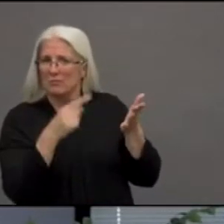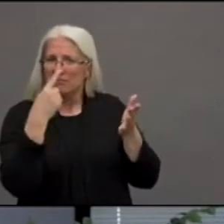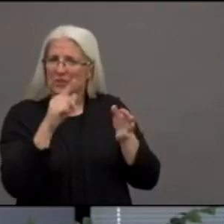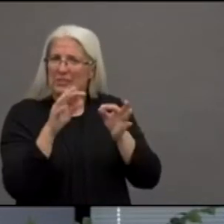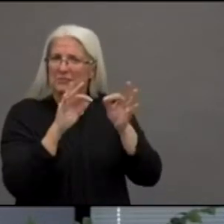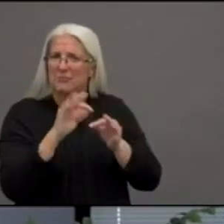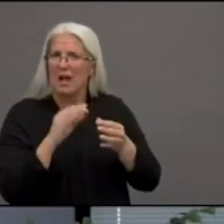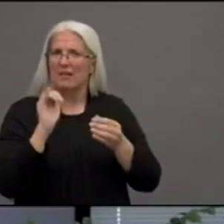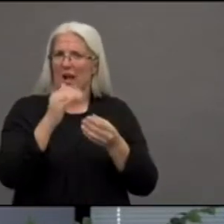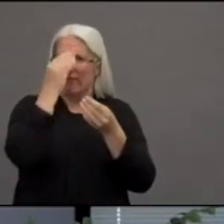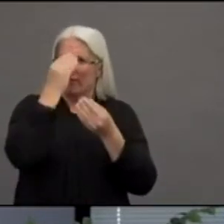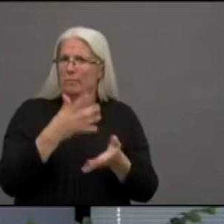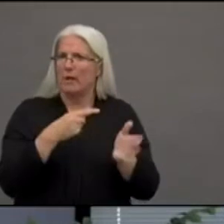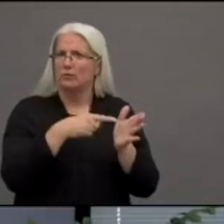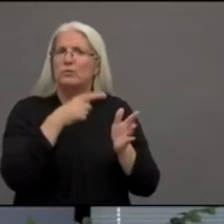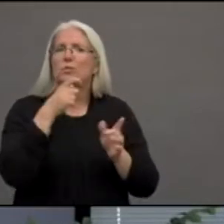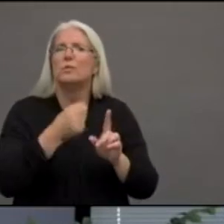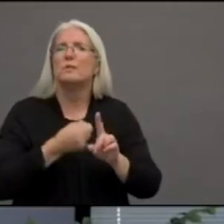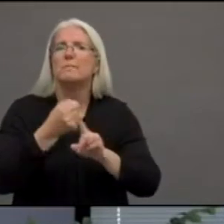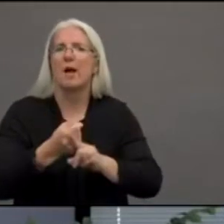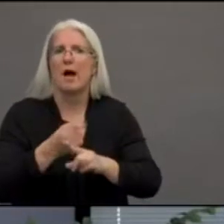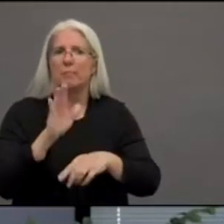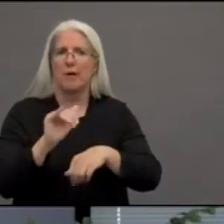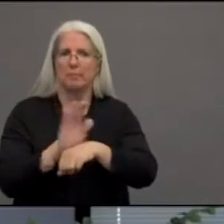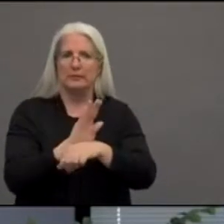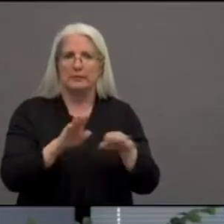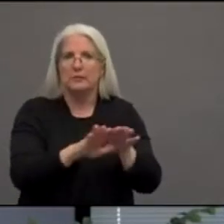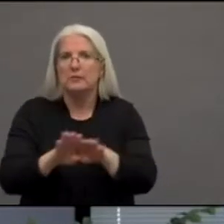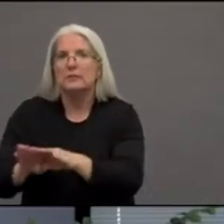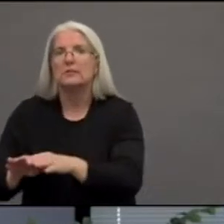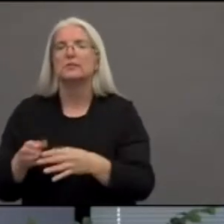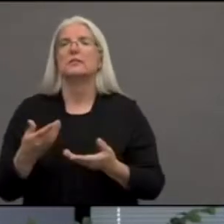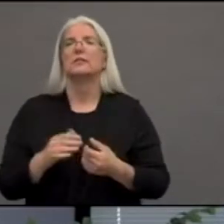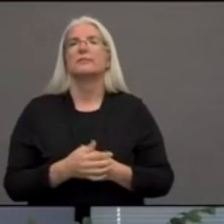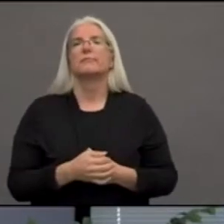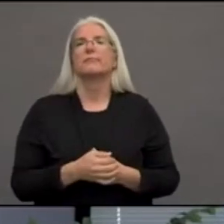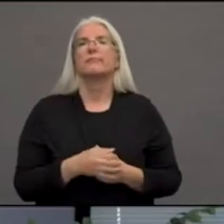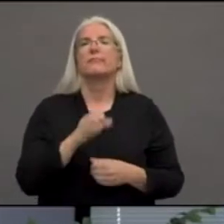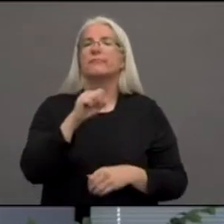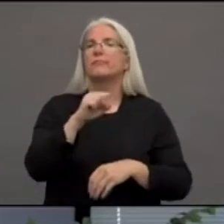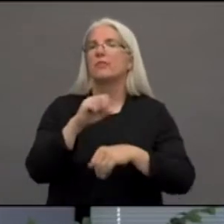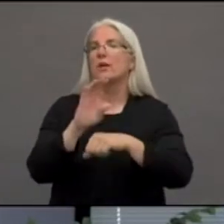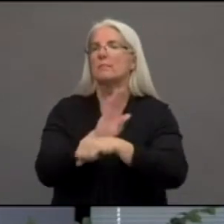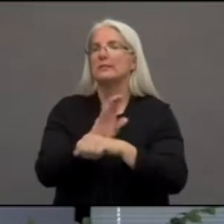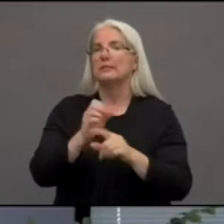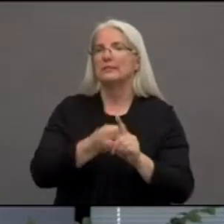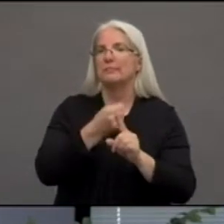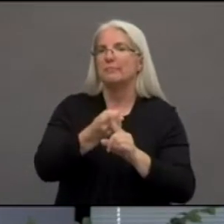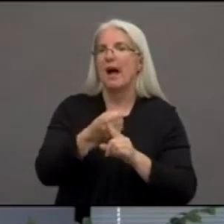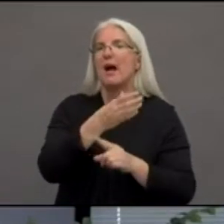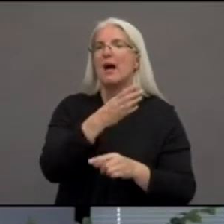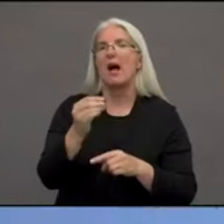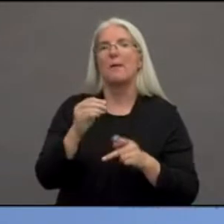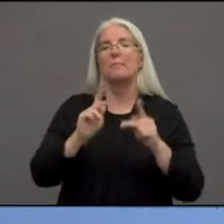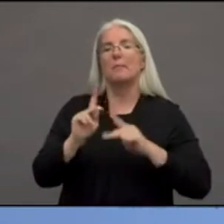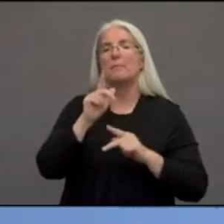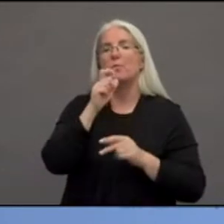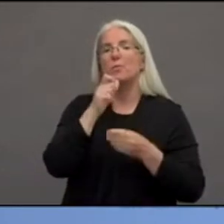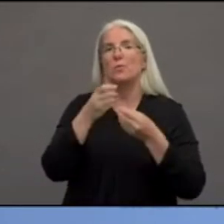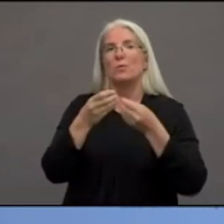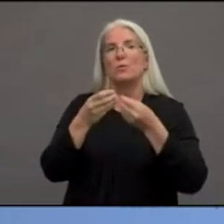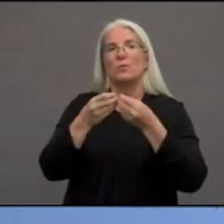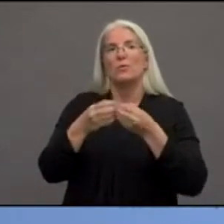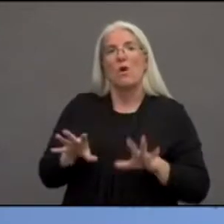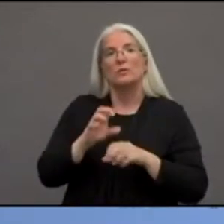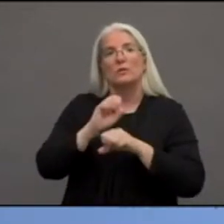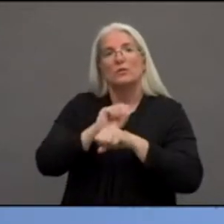affected businesses and unemployment claims? Yes, of course. So we've also made sure to highlight all of the